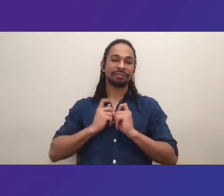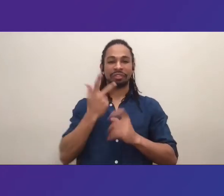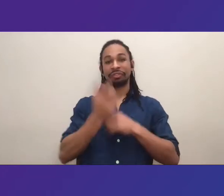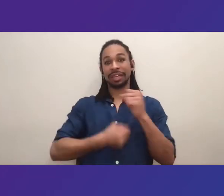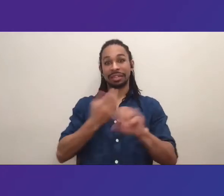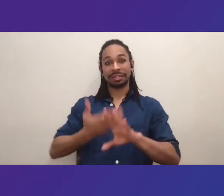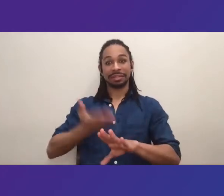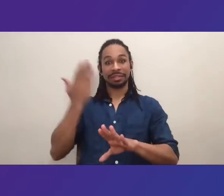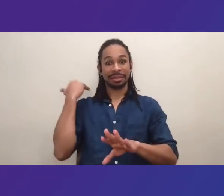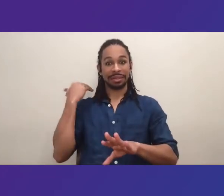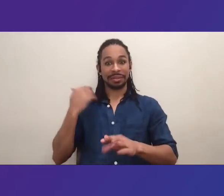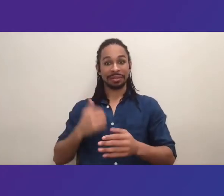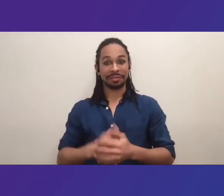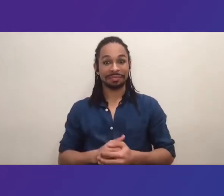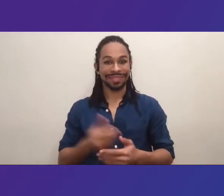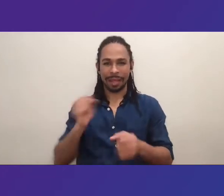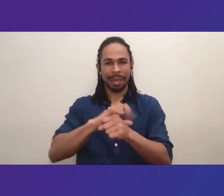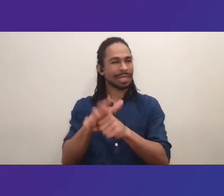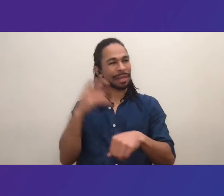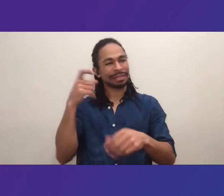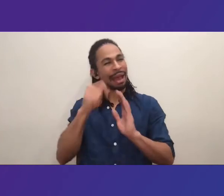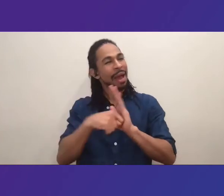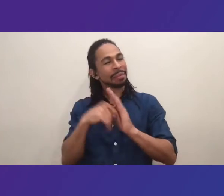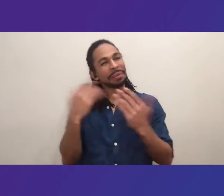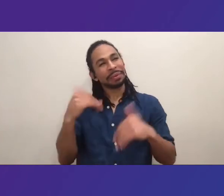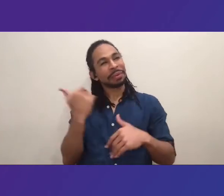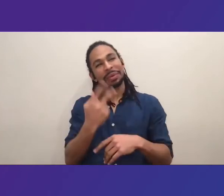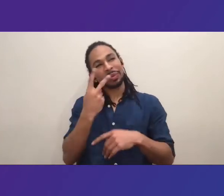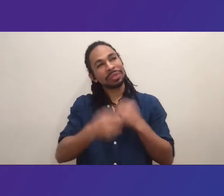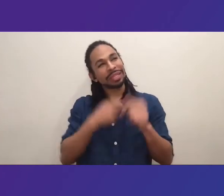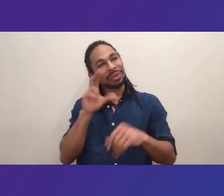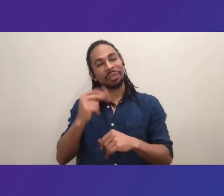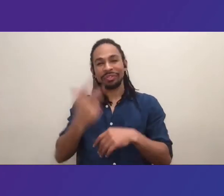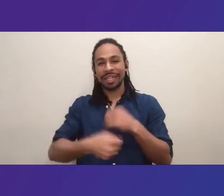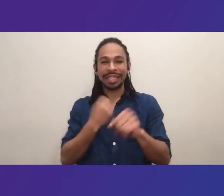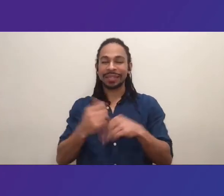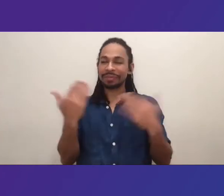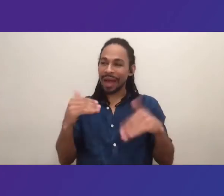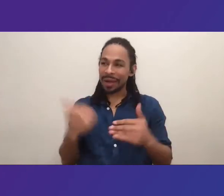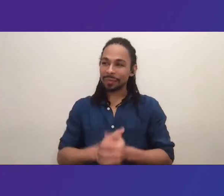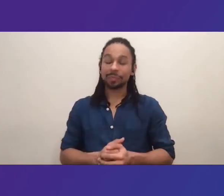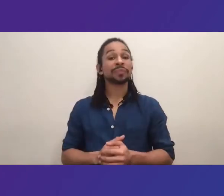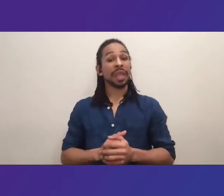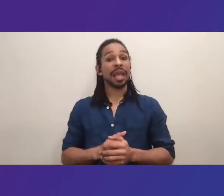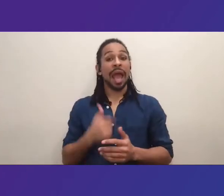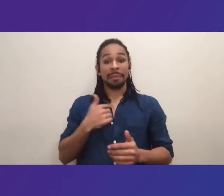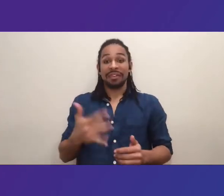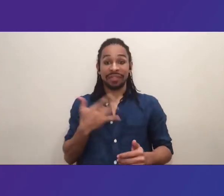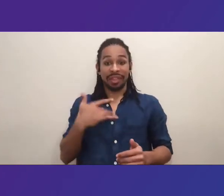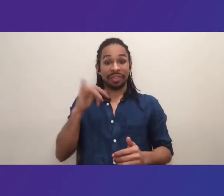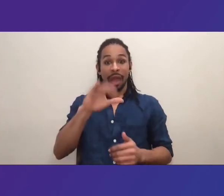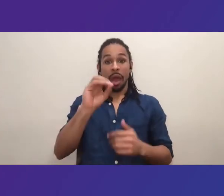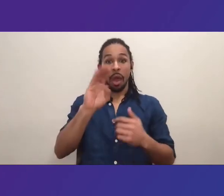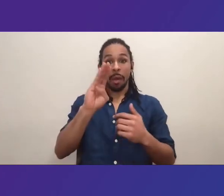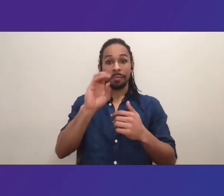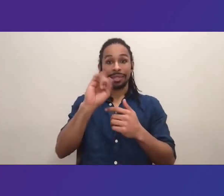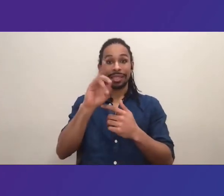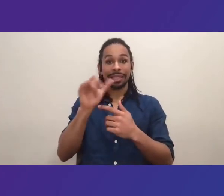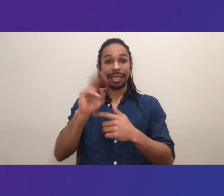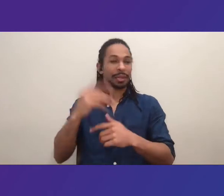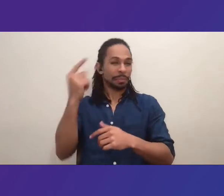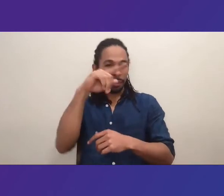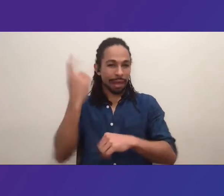ago, pandemic time. I'm strongly feeling the obsidian on the wire